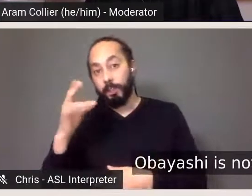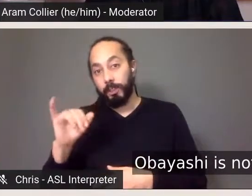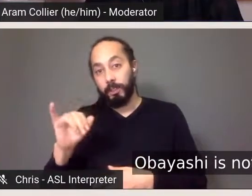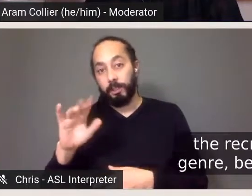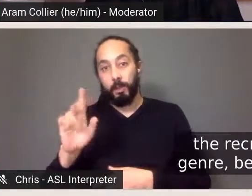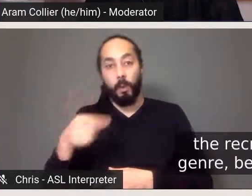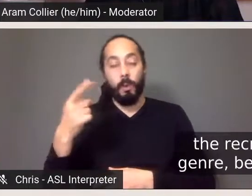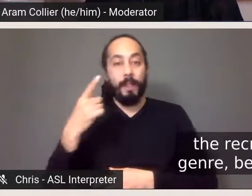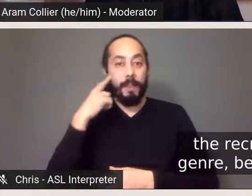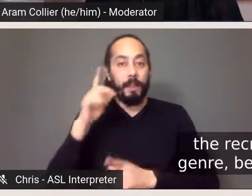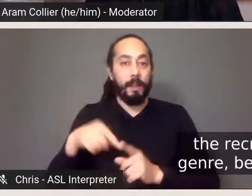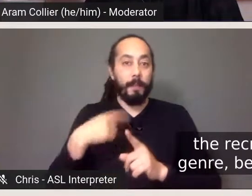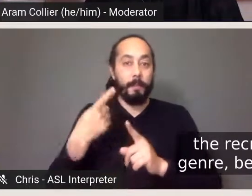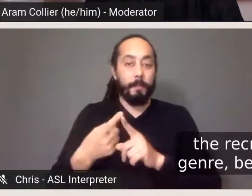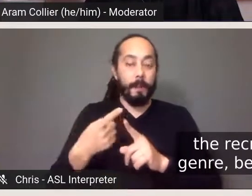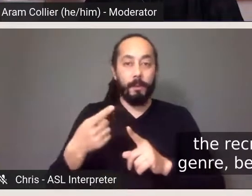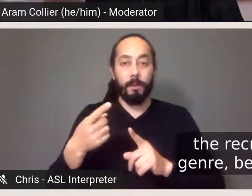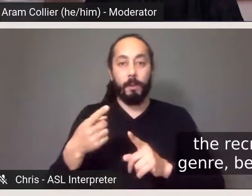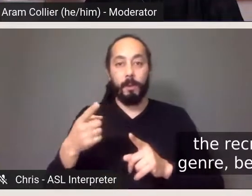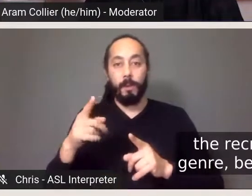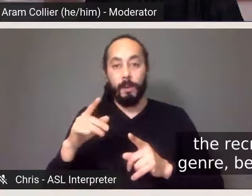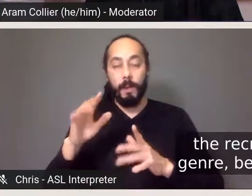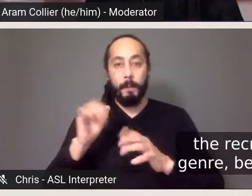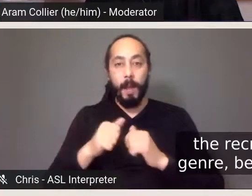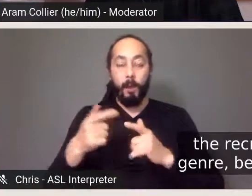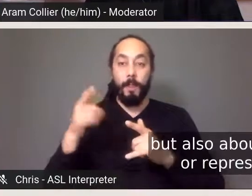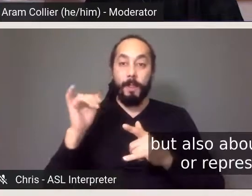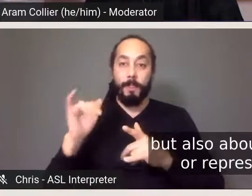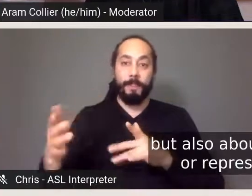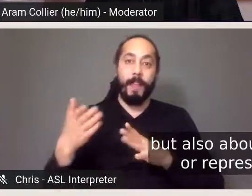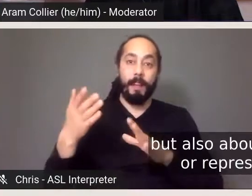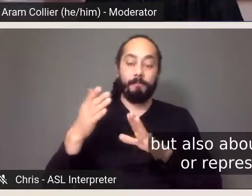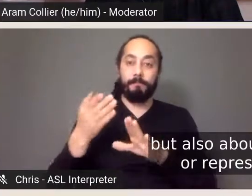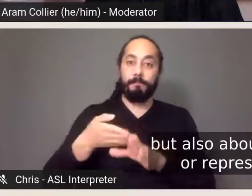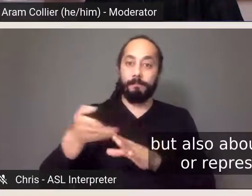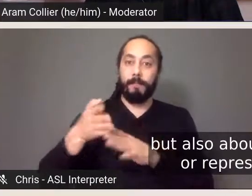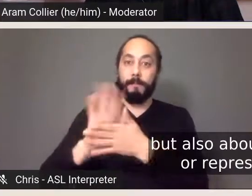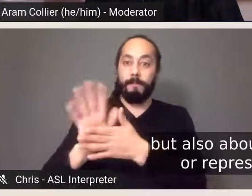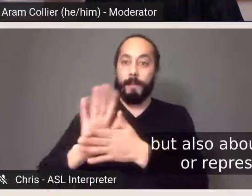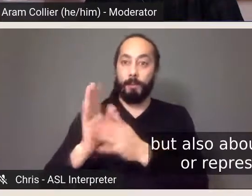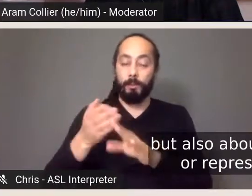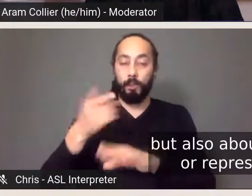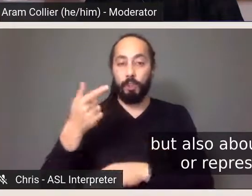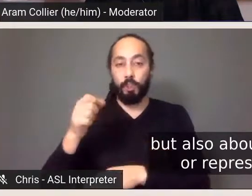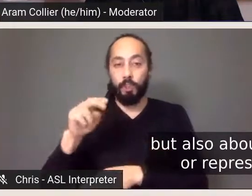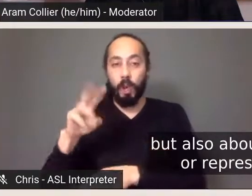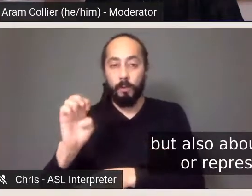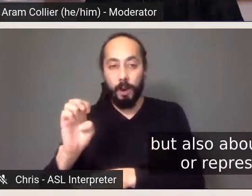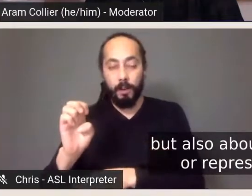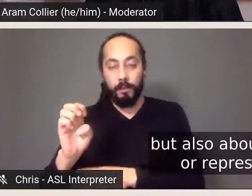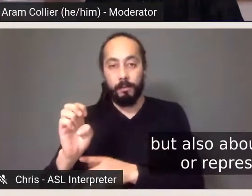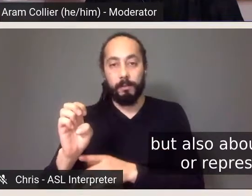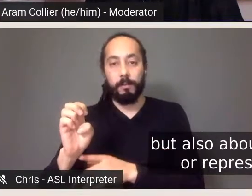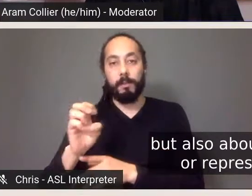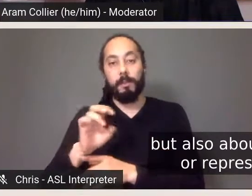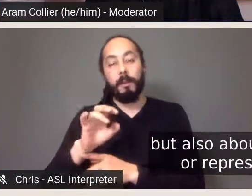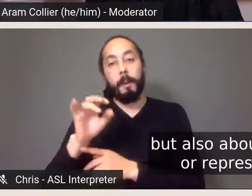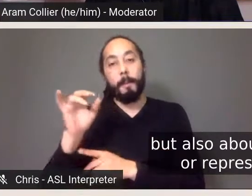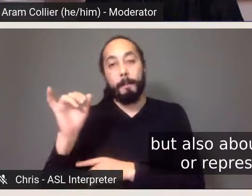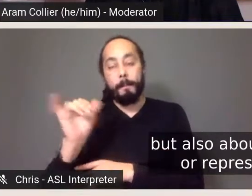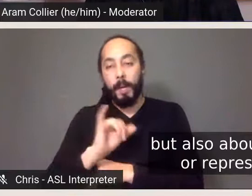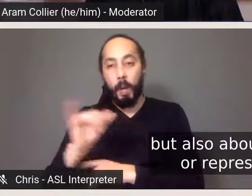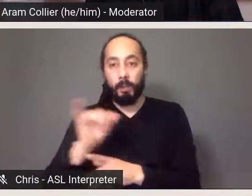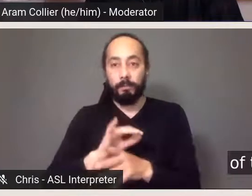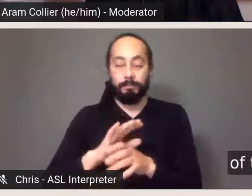about the reclamation of the genre, the forgotten genre, but also about this victimized or